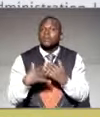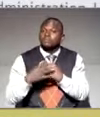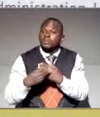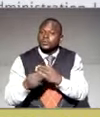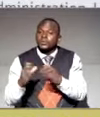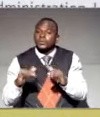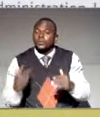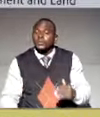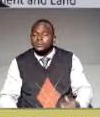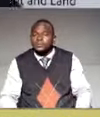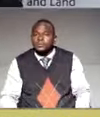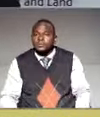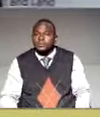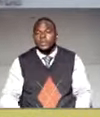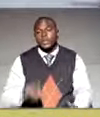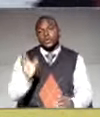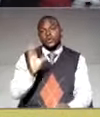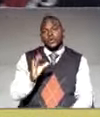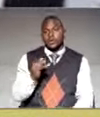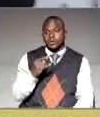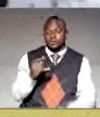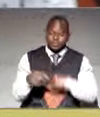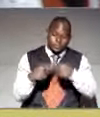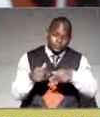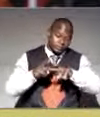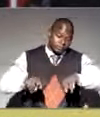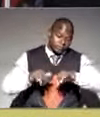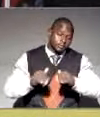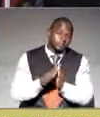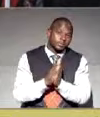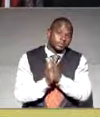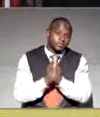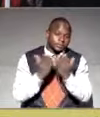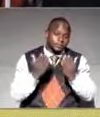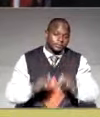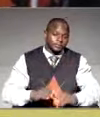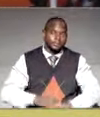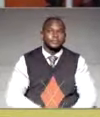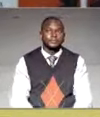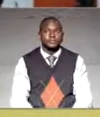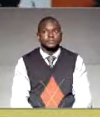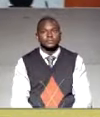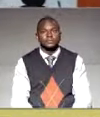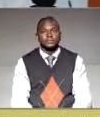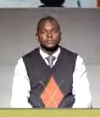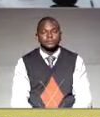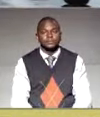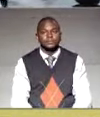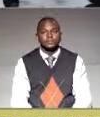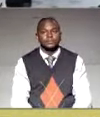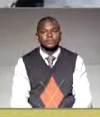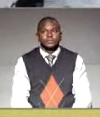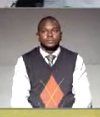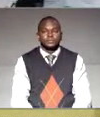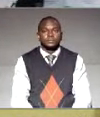then? The commission is still investigating this matter. Sudat Kai, UBC.